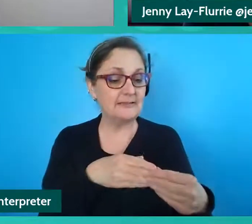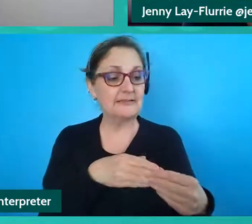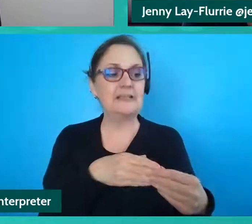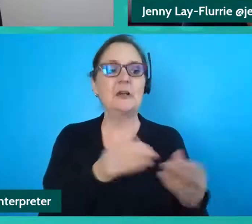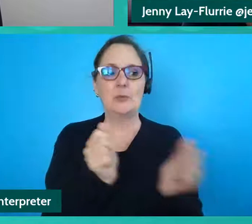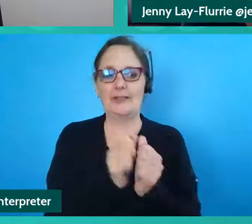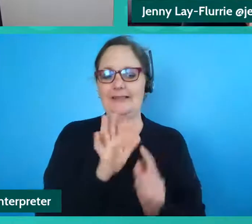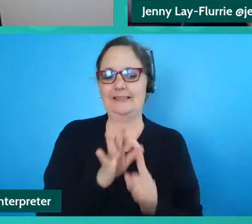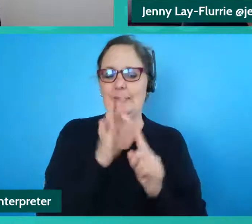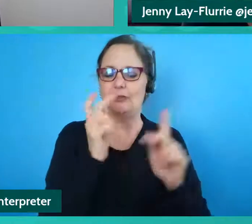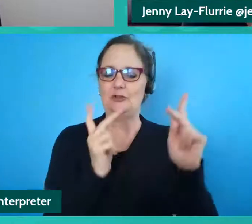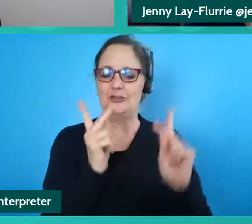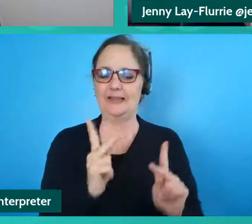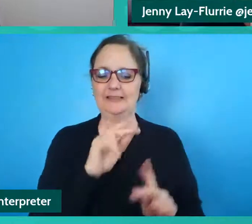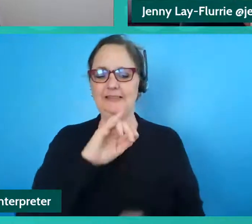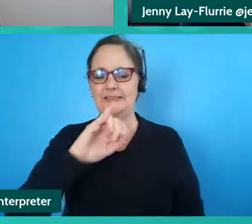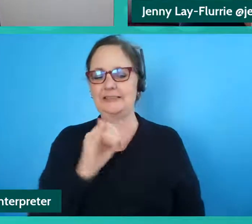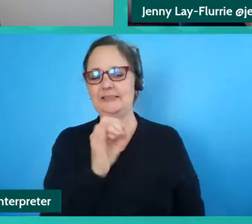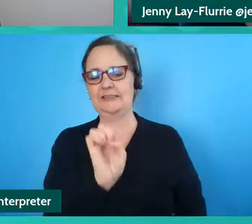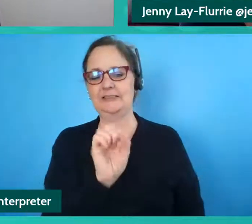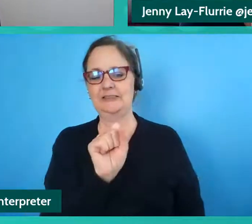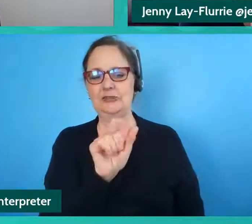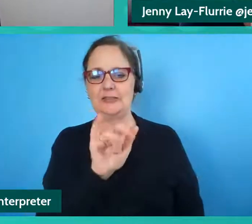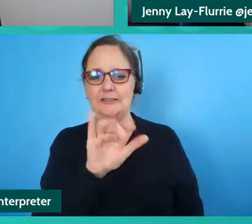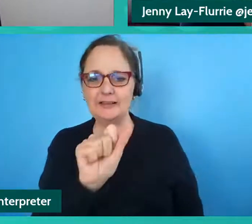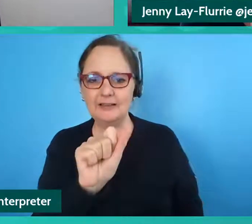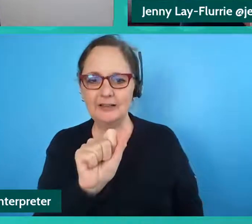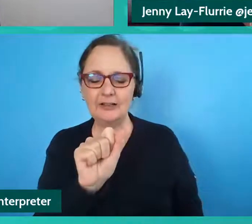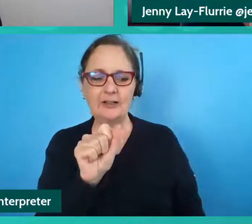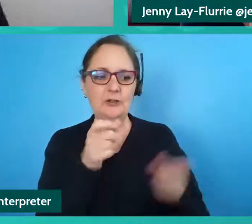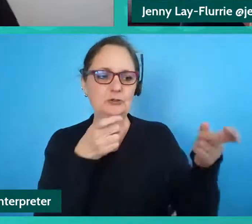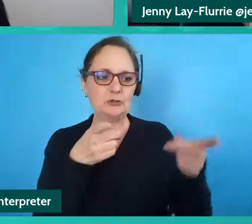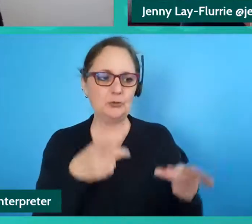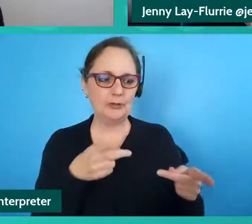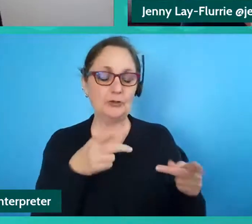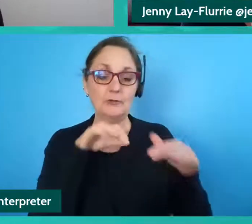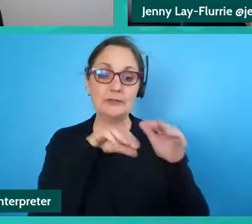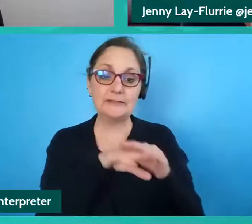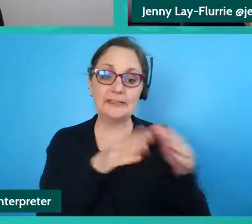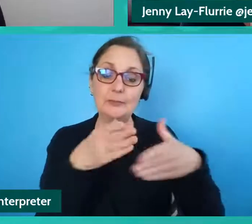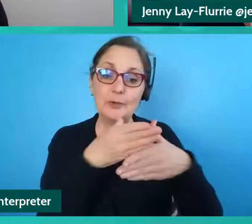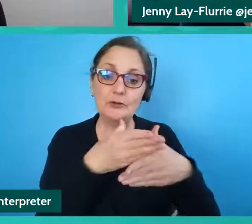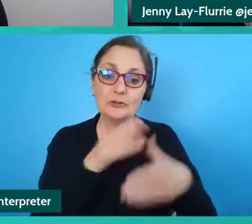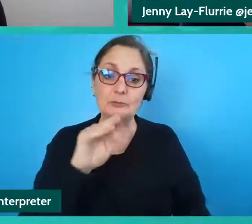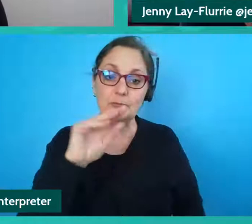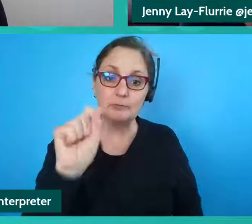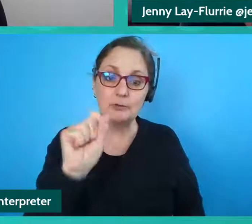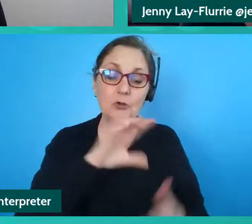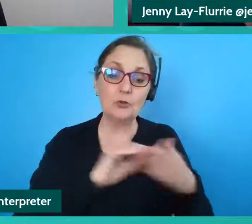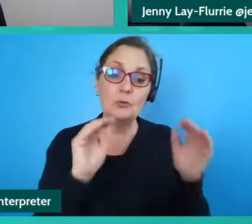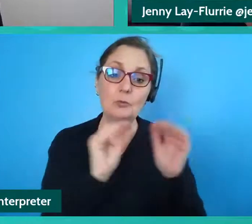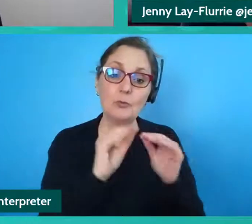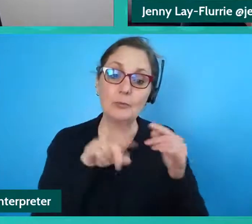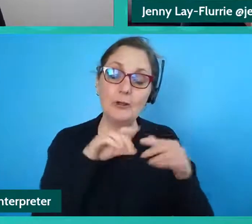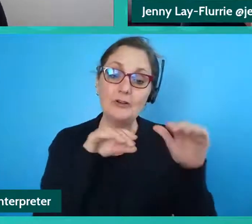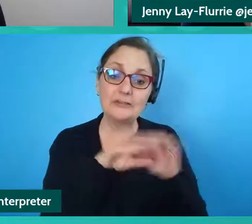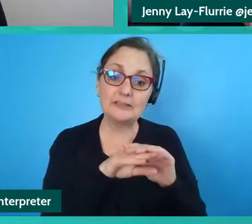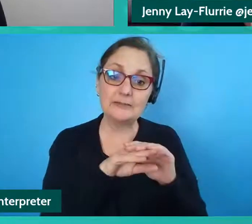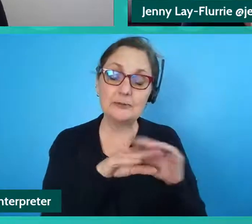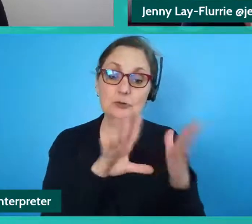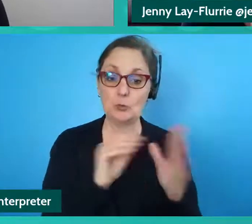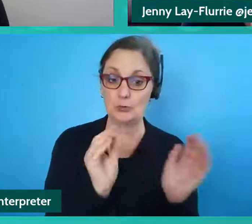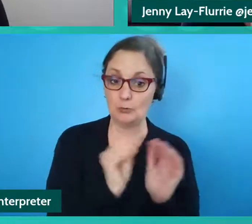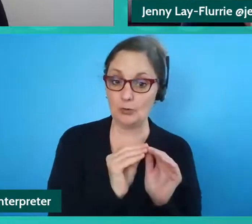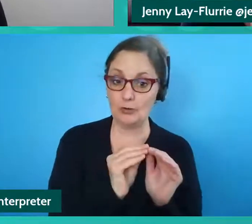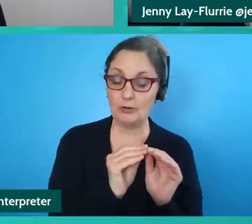Refuse, who is the Director of Accessibility Partnership at Microsoft. And to actually learn more about accessibility, you can just visit the